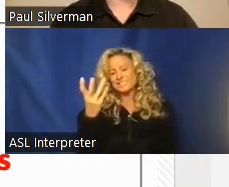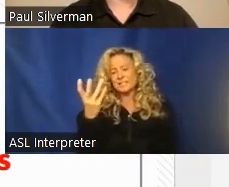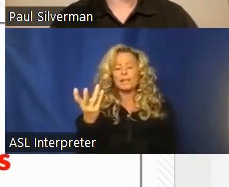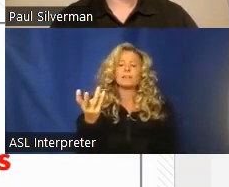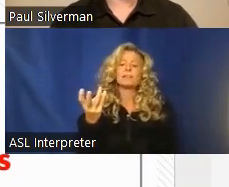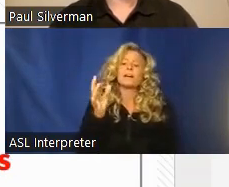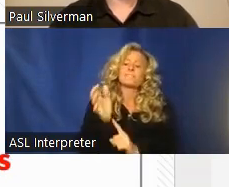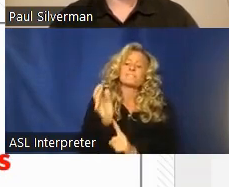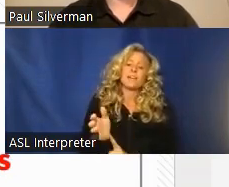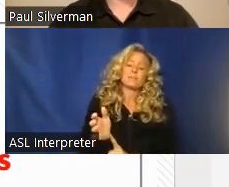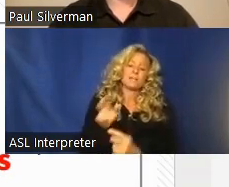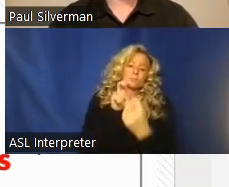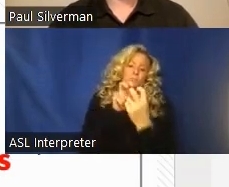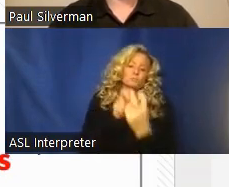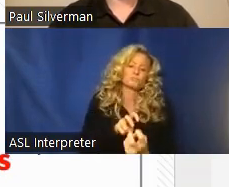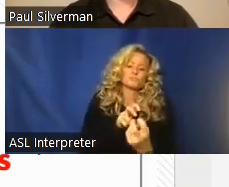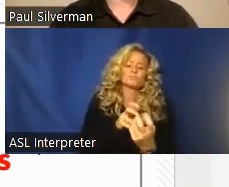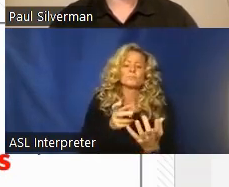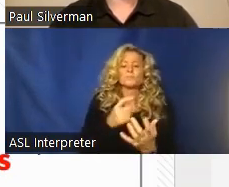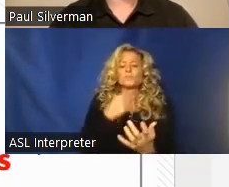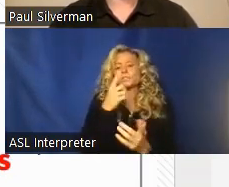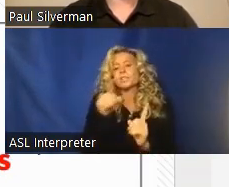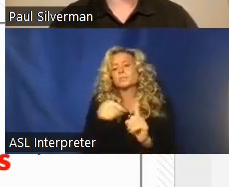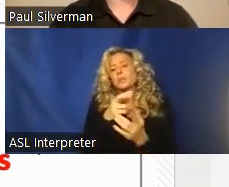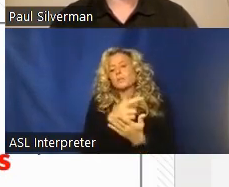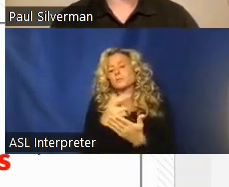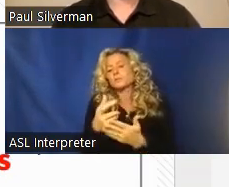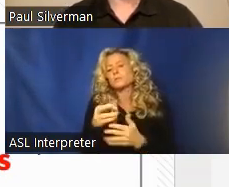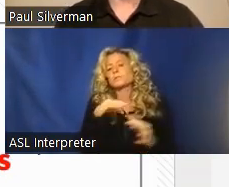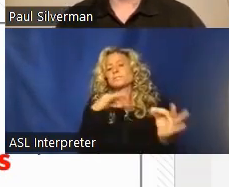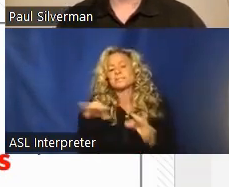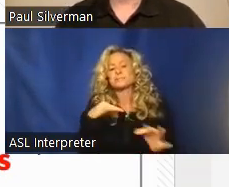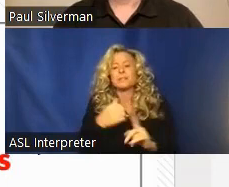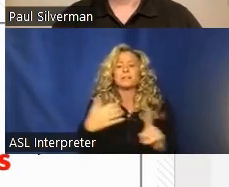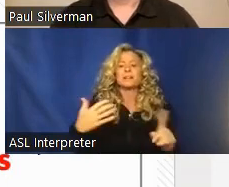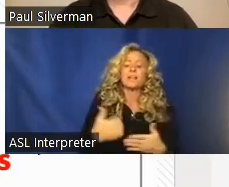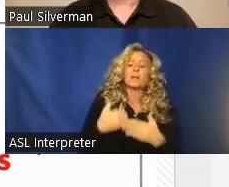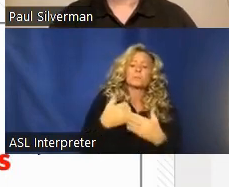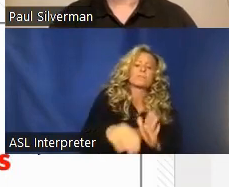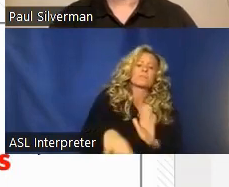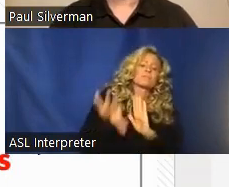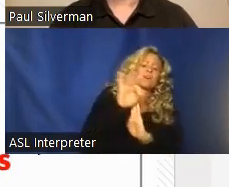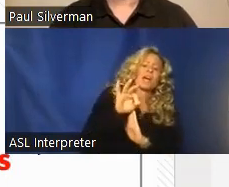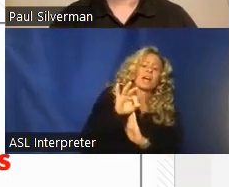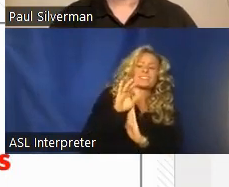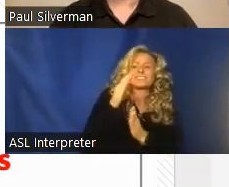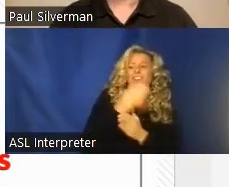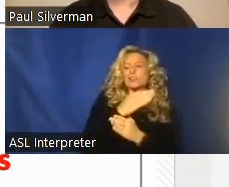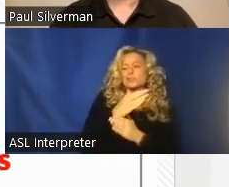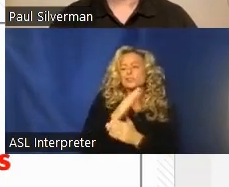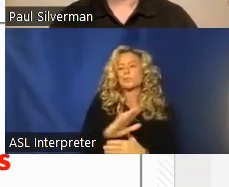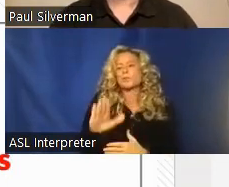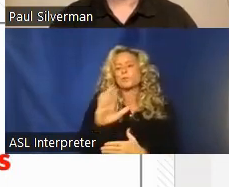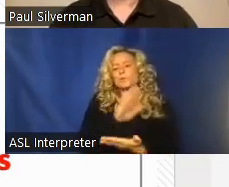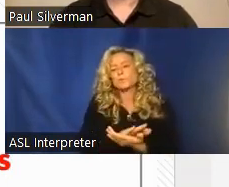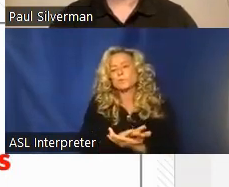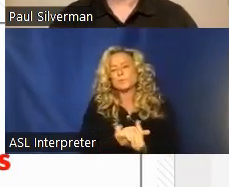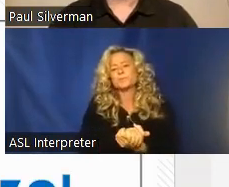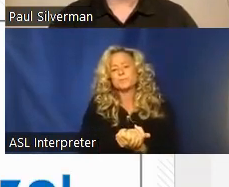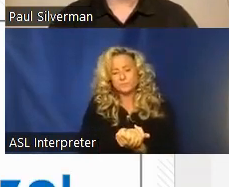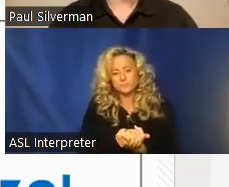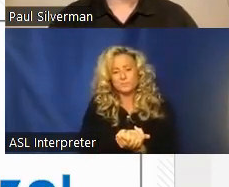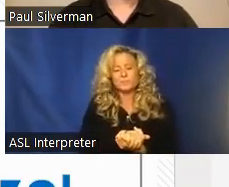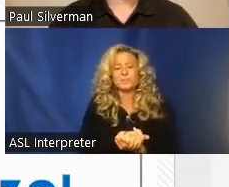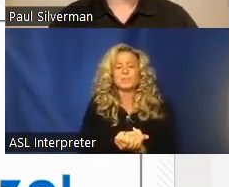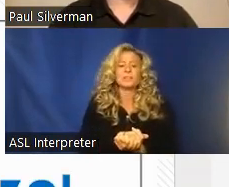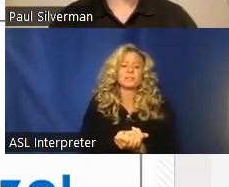on your calendar to tell you about these resources and help you find them, locate them, and share them with your school. Last couple